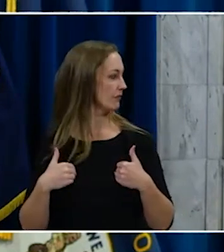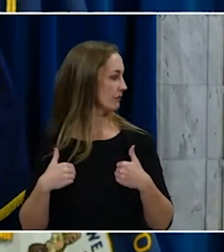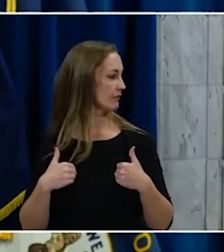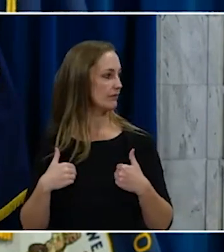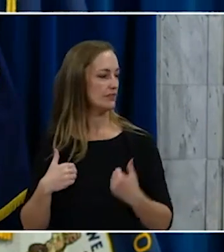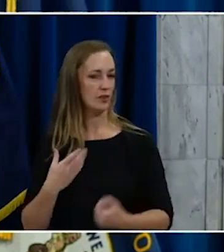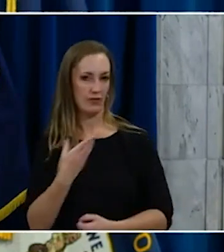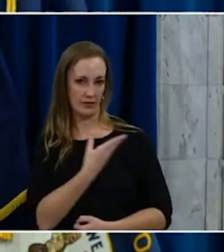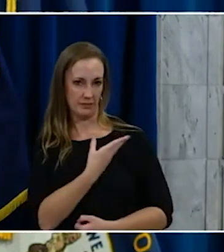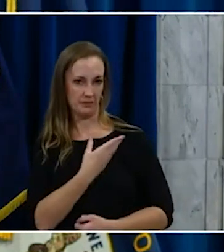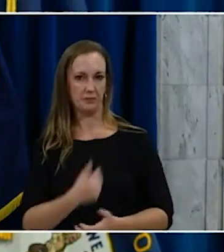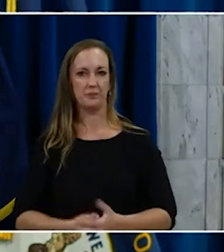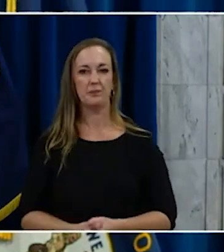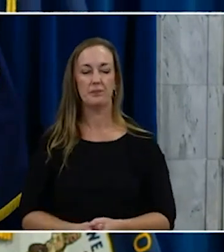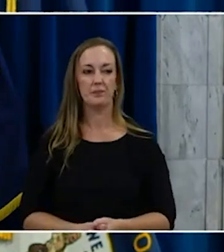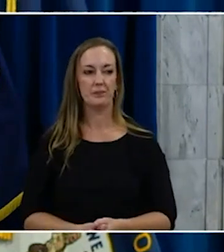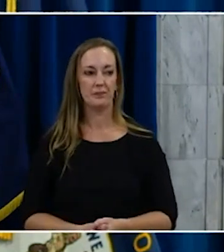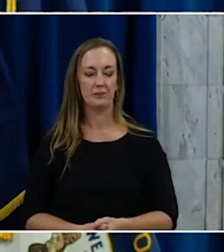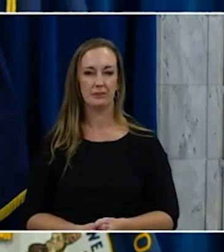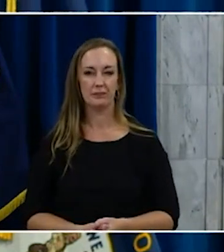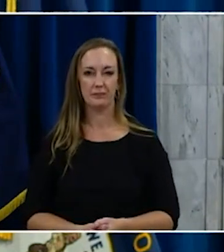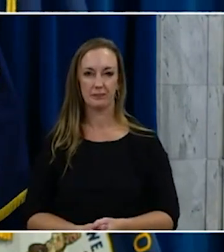side.